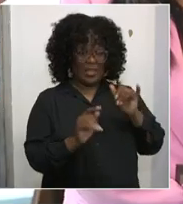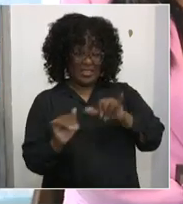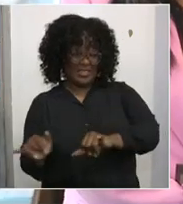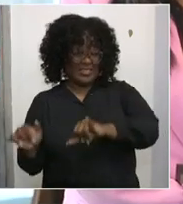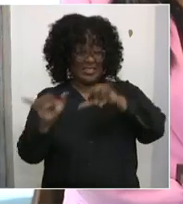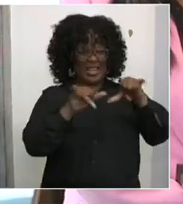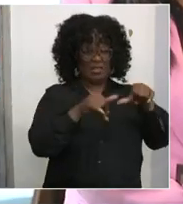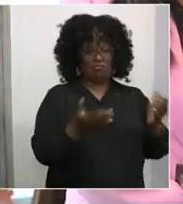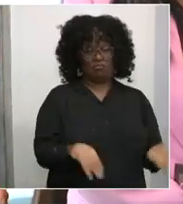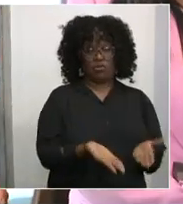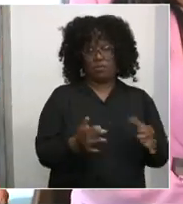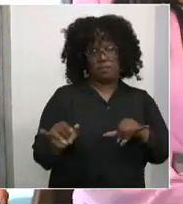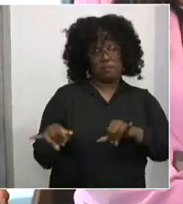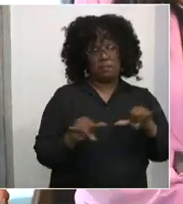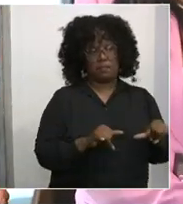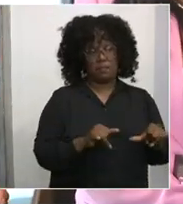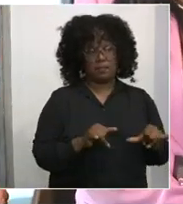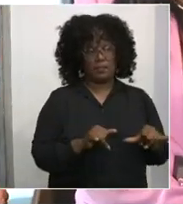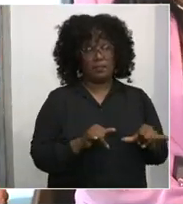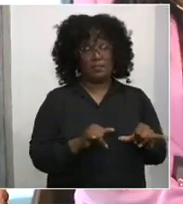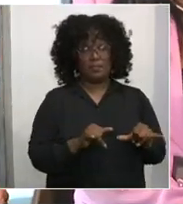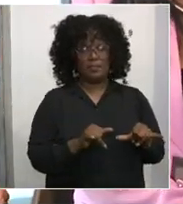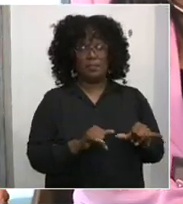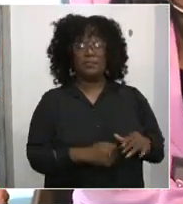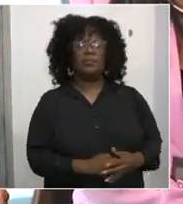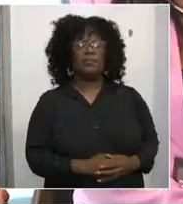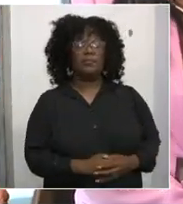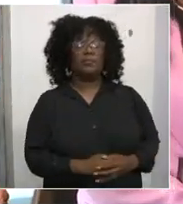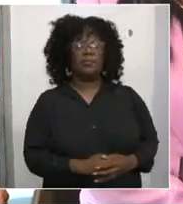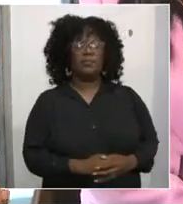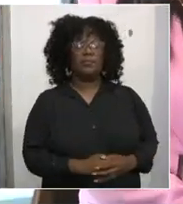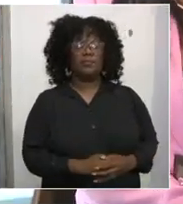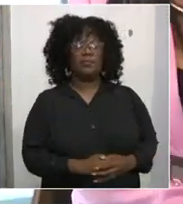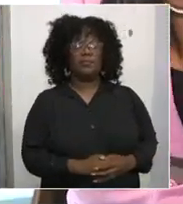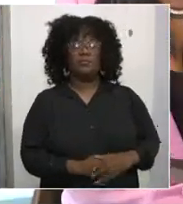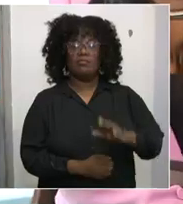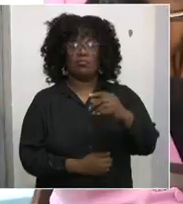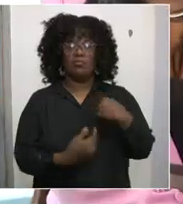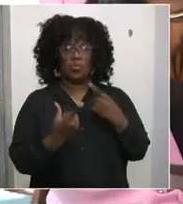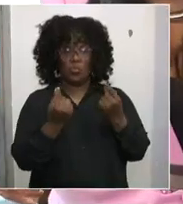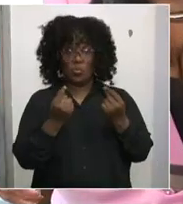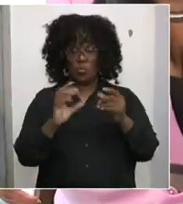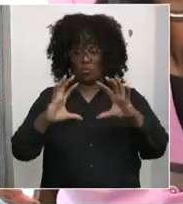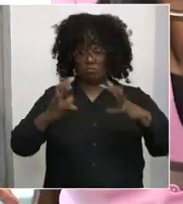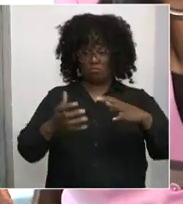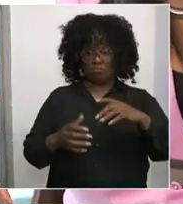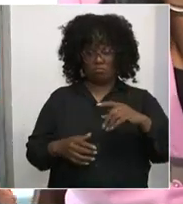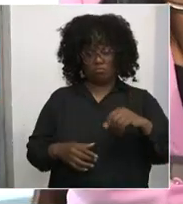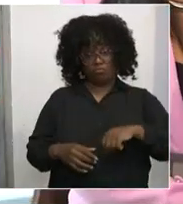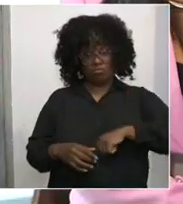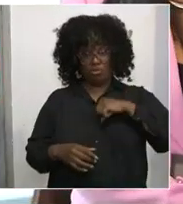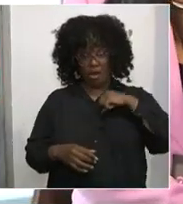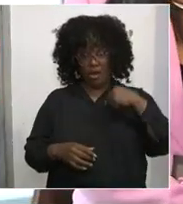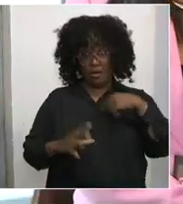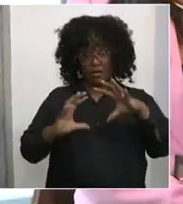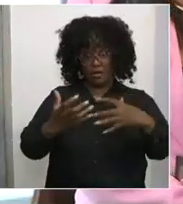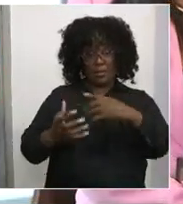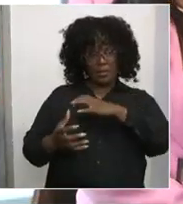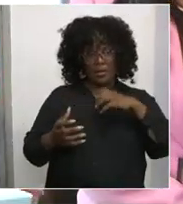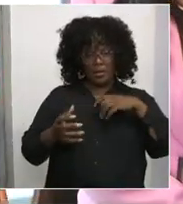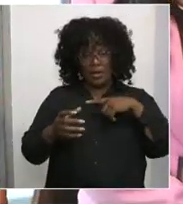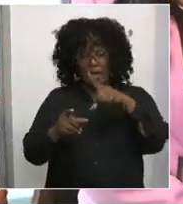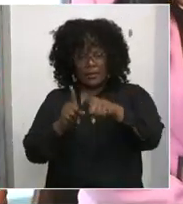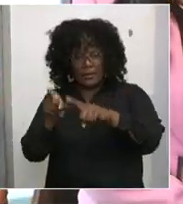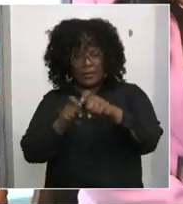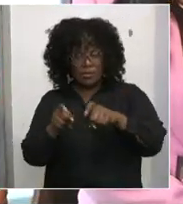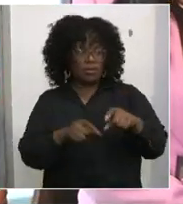to look at the kind of setup that's being used for Army 250 to see. I think